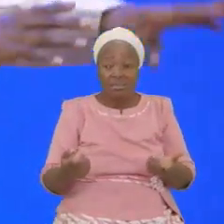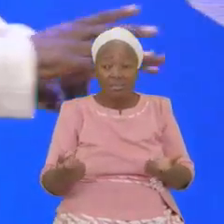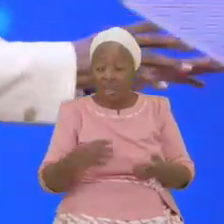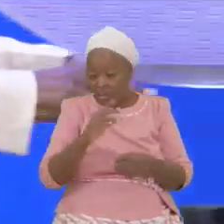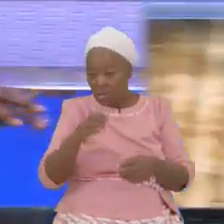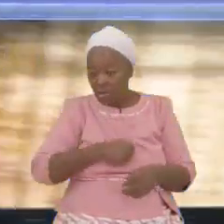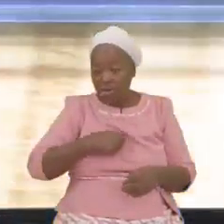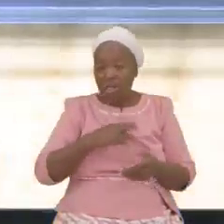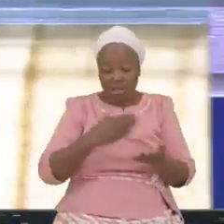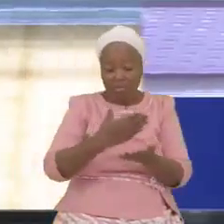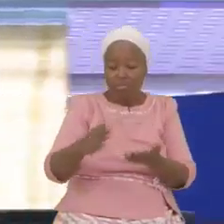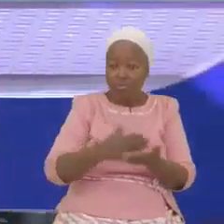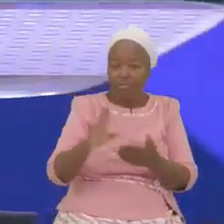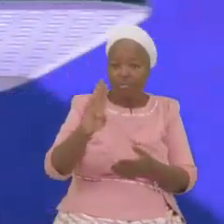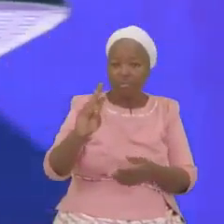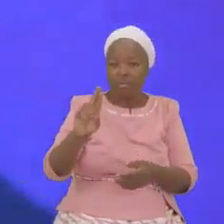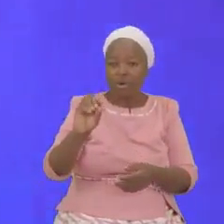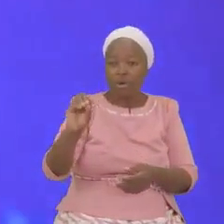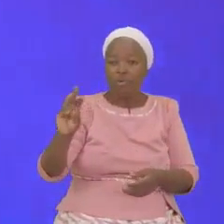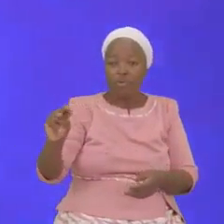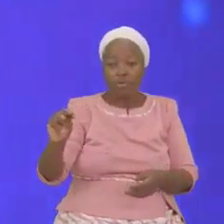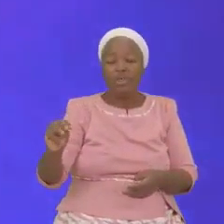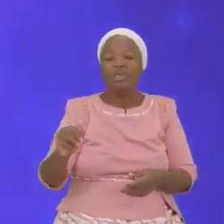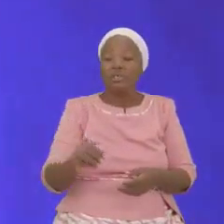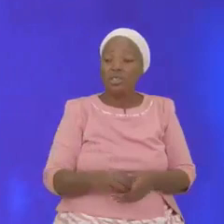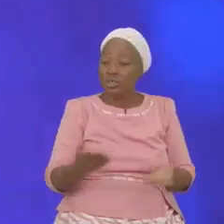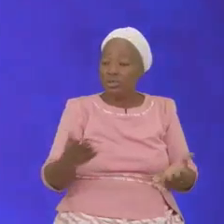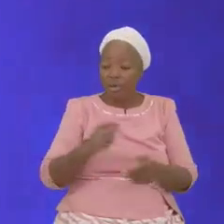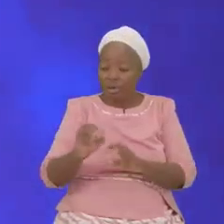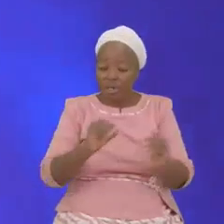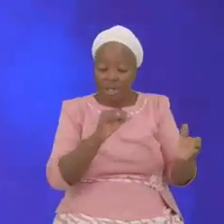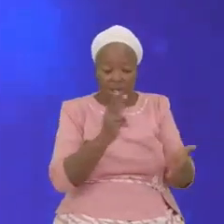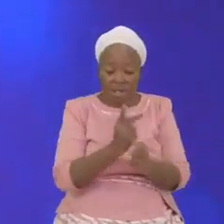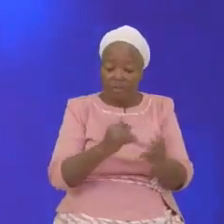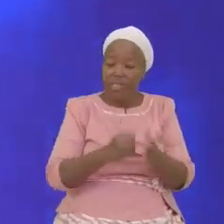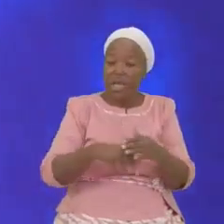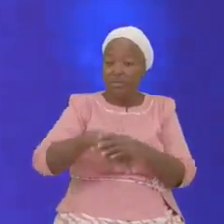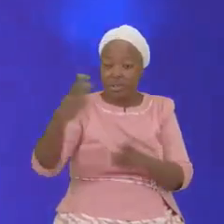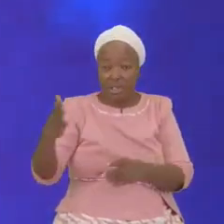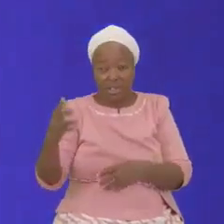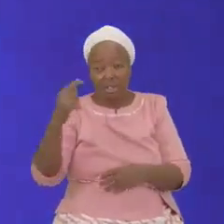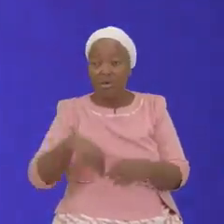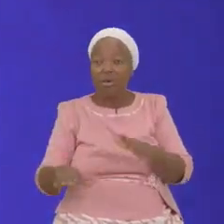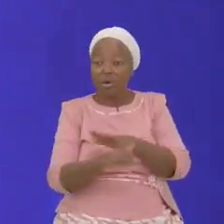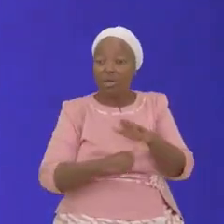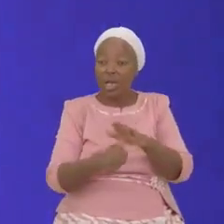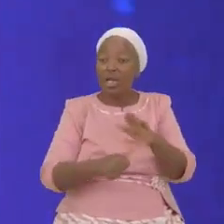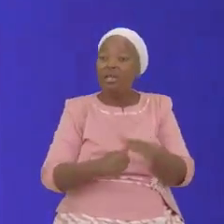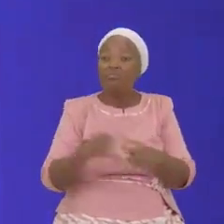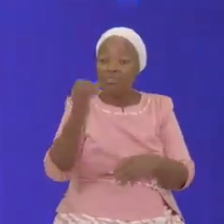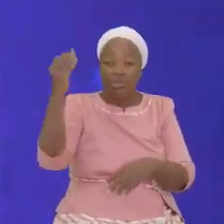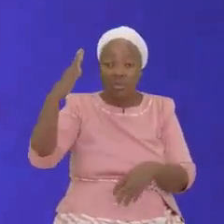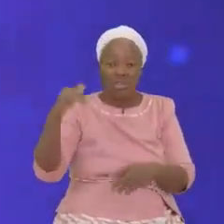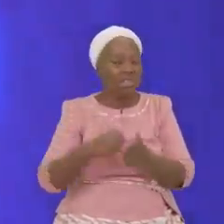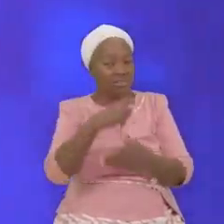the outside interactions, external interactions, they dry up. The Christian life, the spiritual